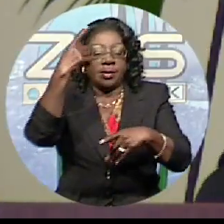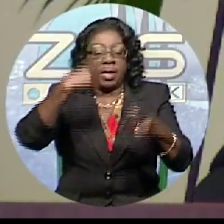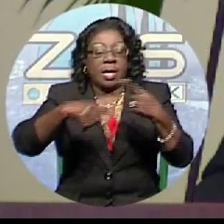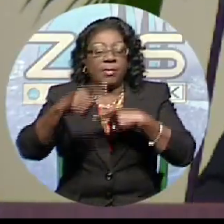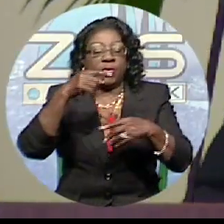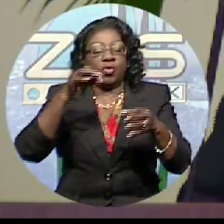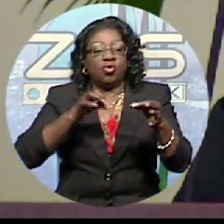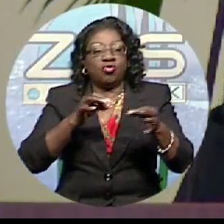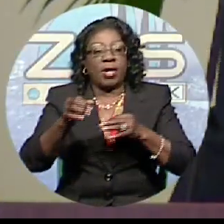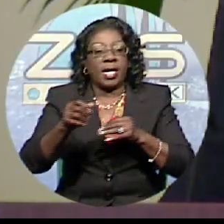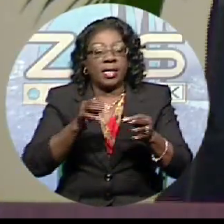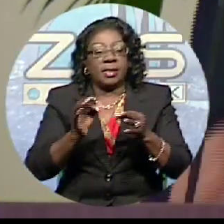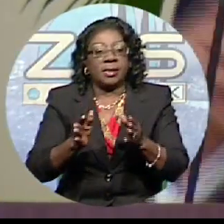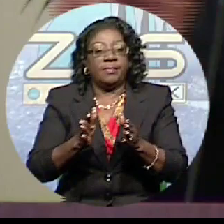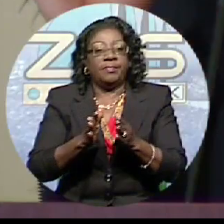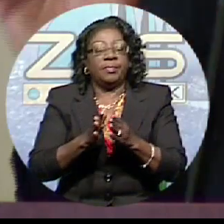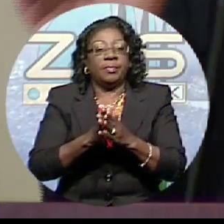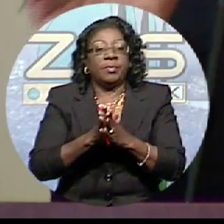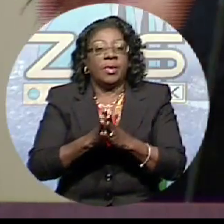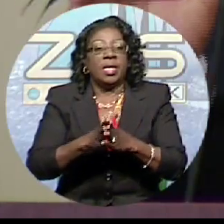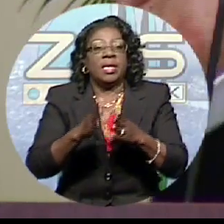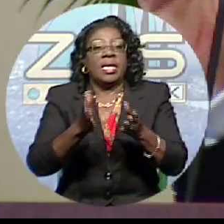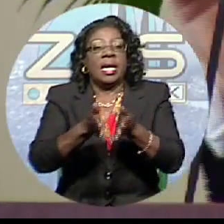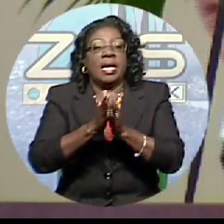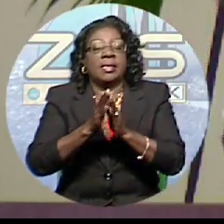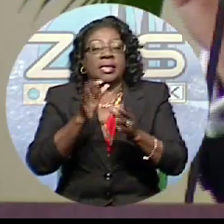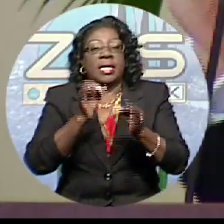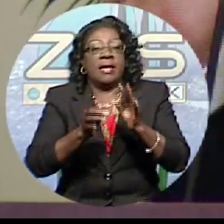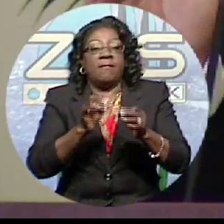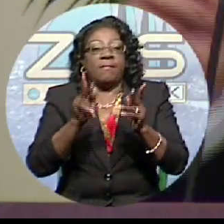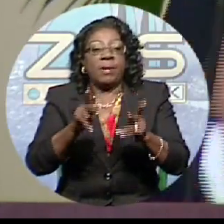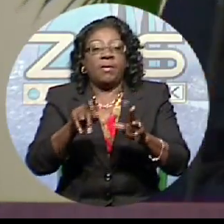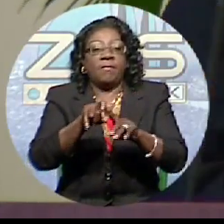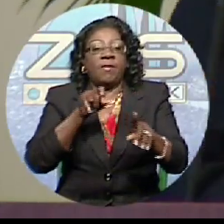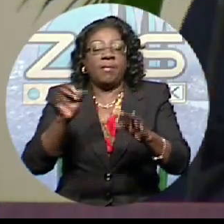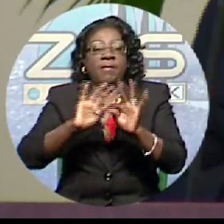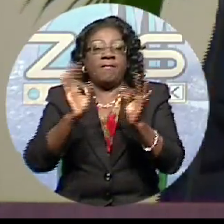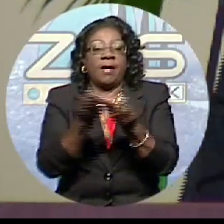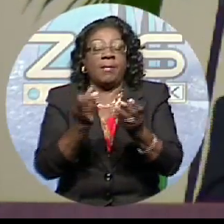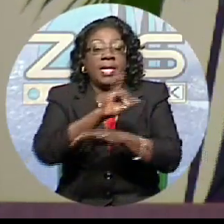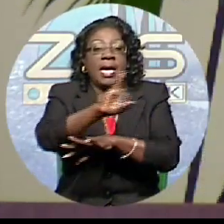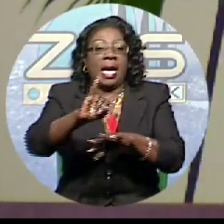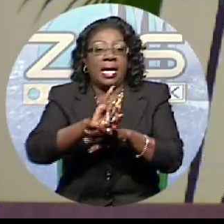jurors in from the islands if necessary in terms of jury selection, sparing no expense.